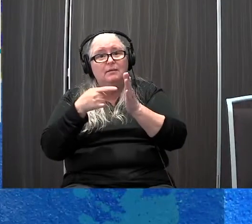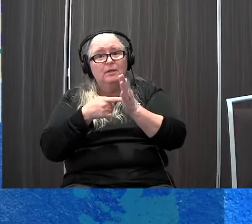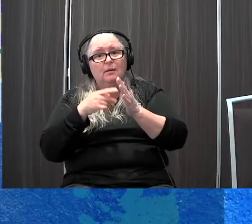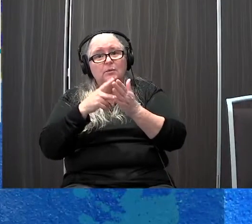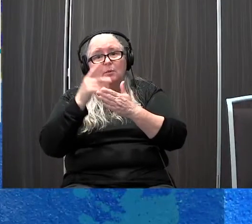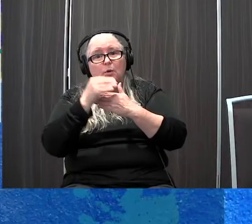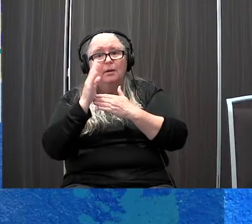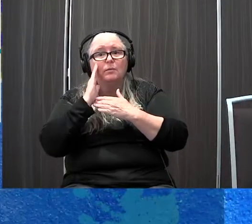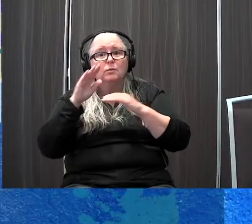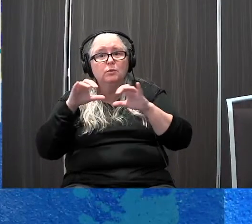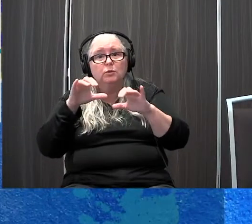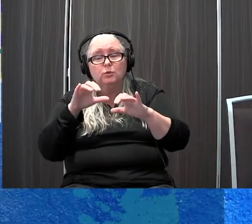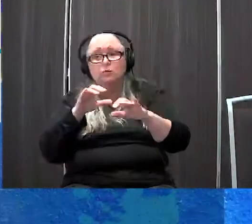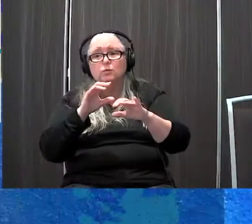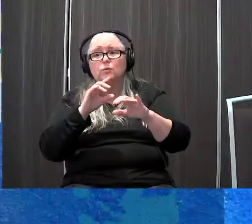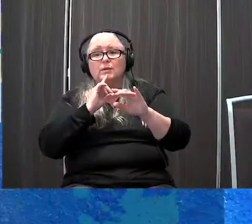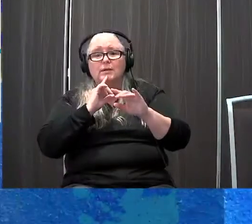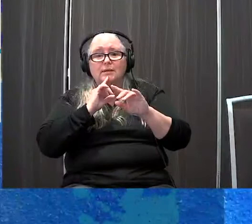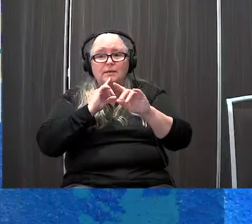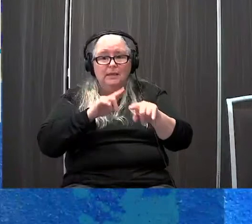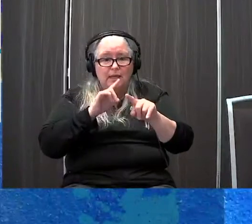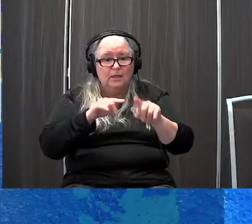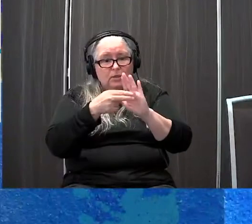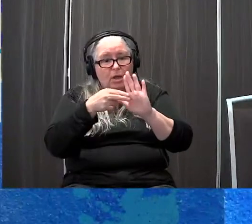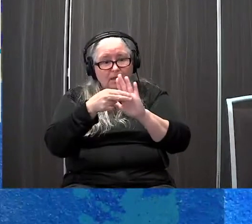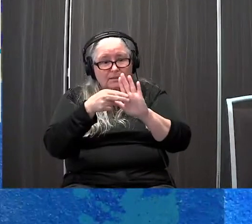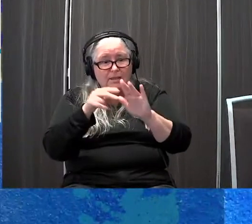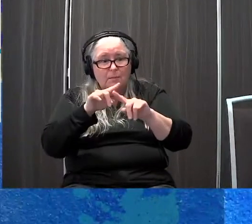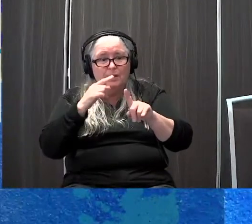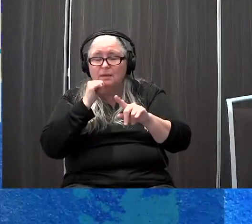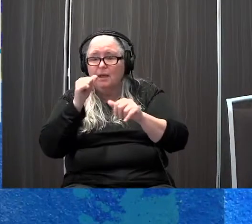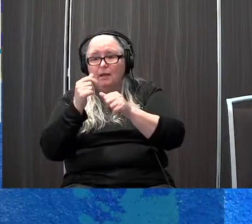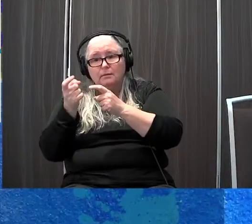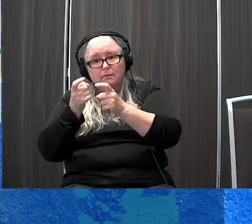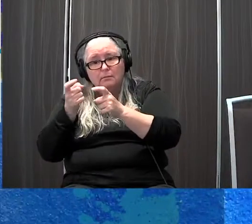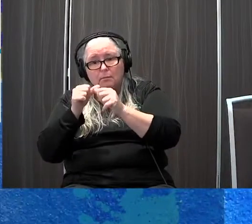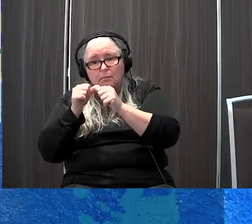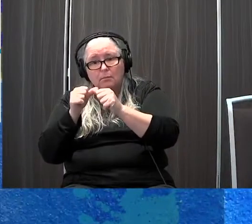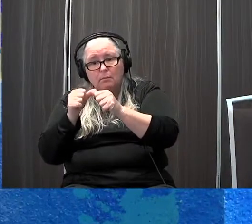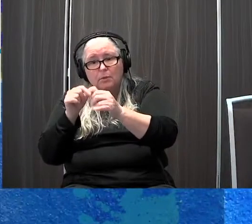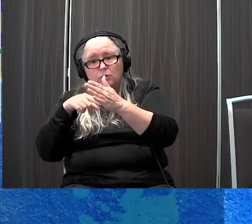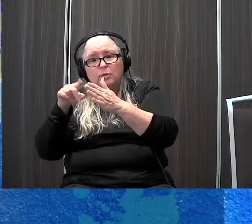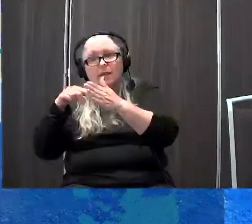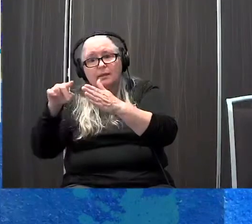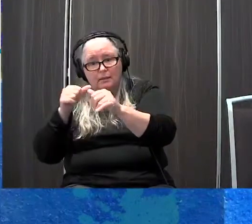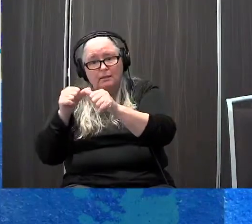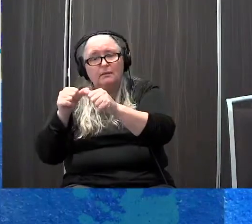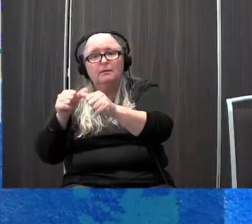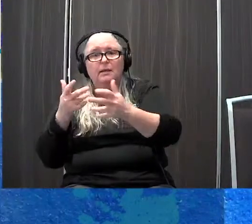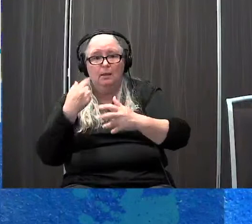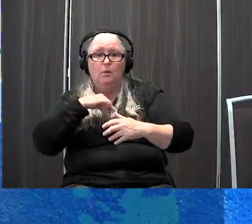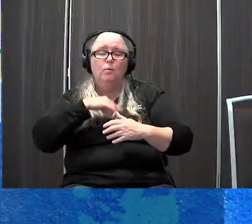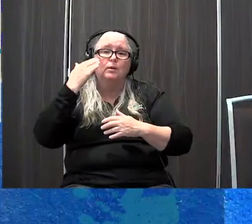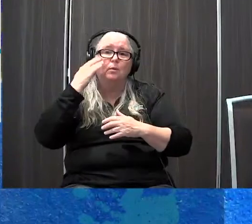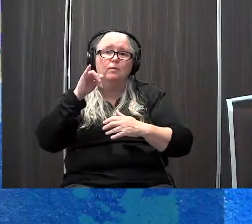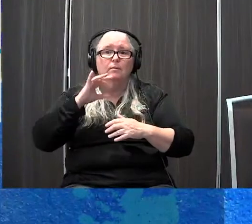diagnostic evaluations, but not monitoring over time. And we know that kids with charge and other developmental disabilities really do benefit from